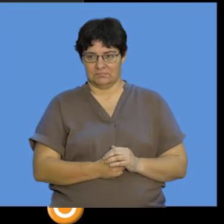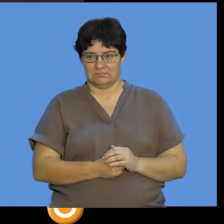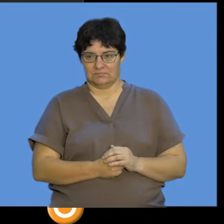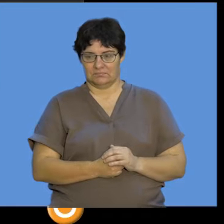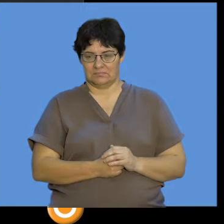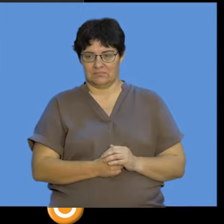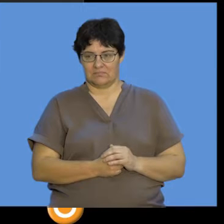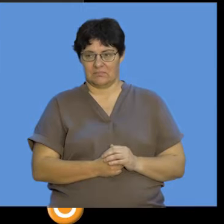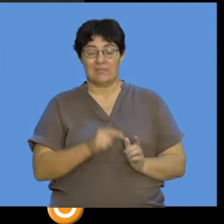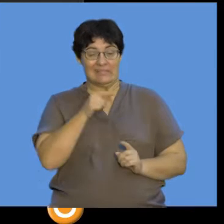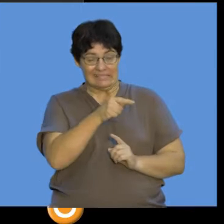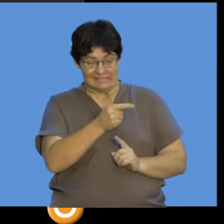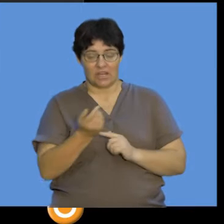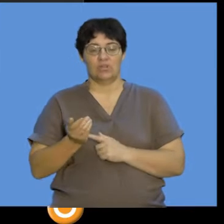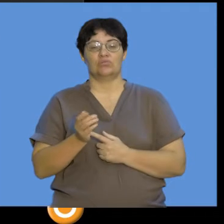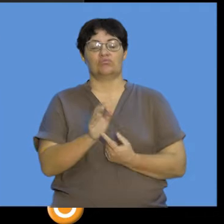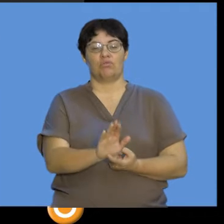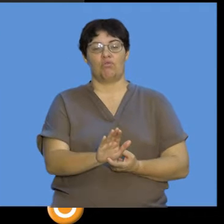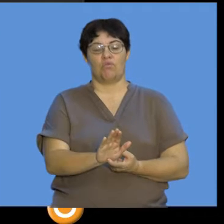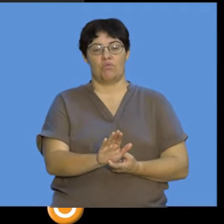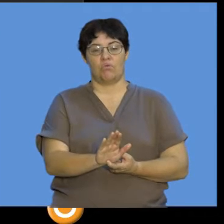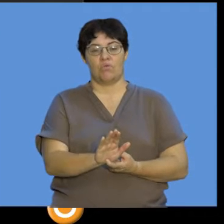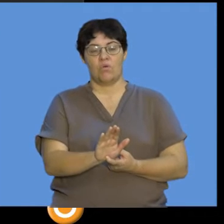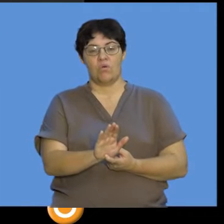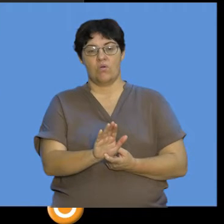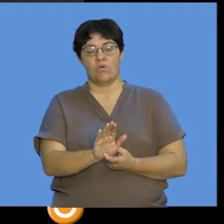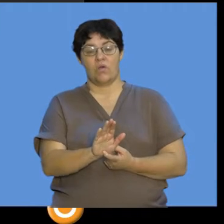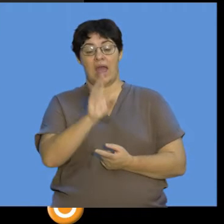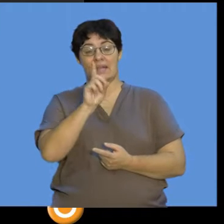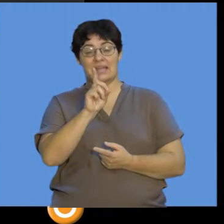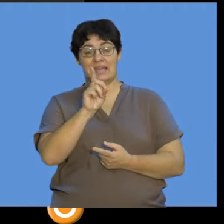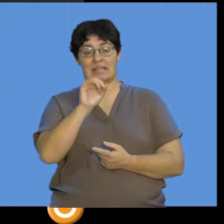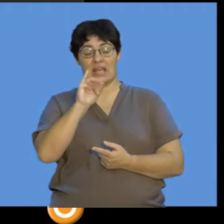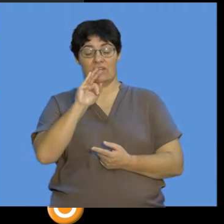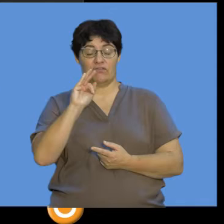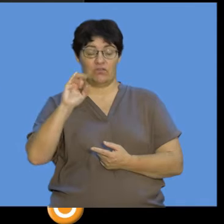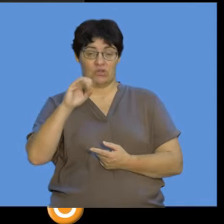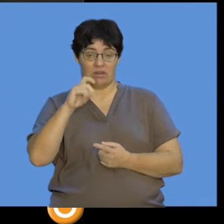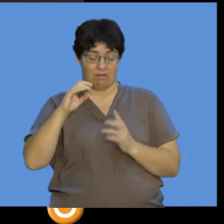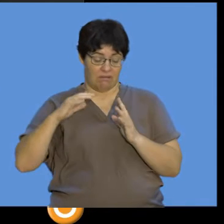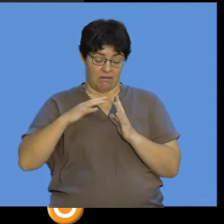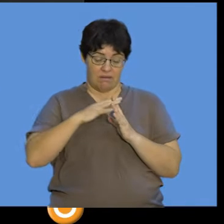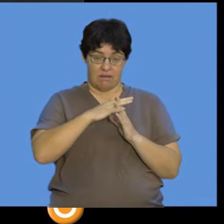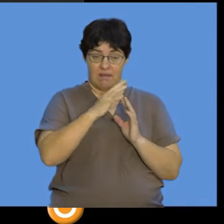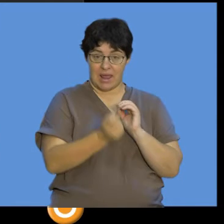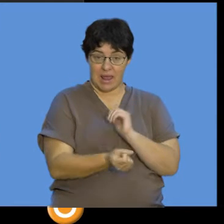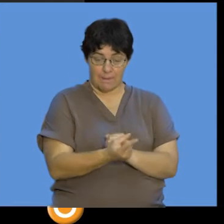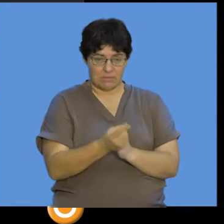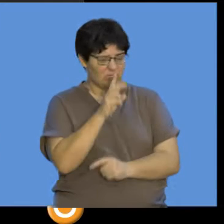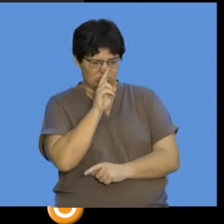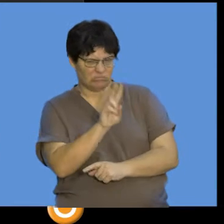simulation that shows what exactly happens when diffusion occurs, okay? Right,